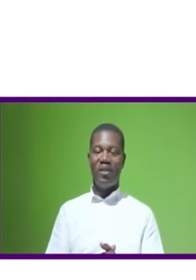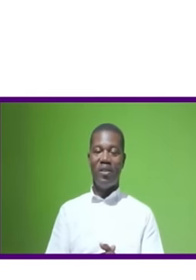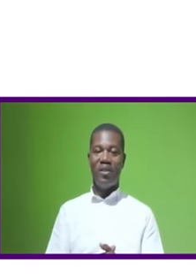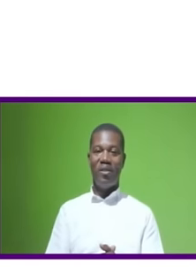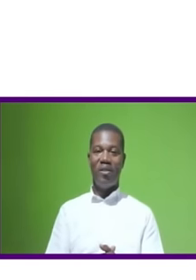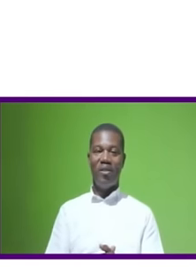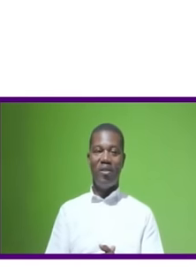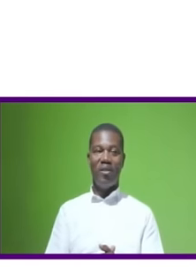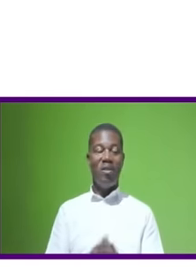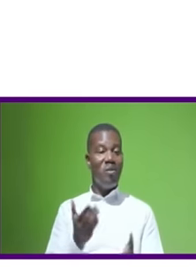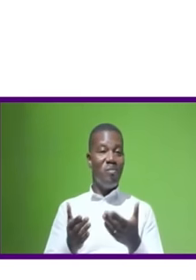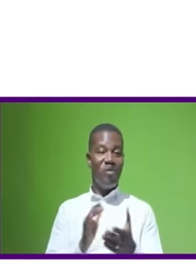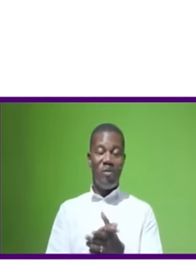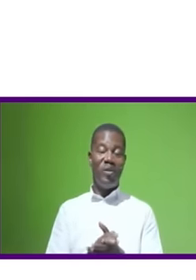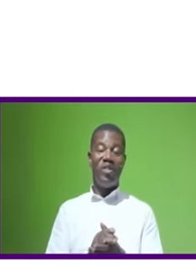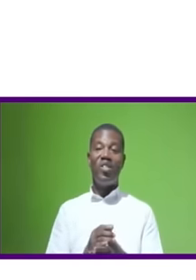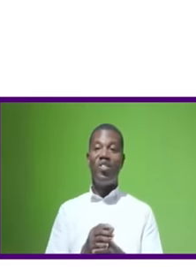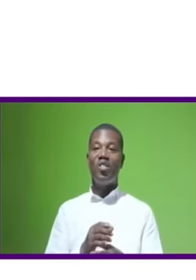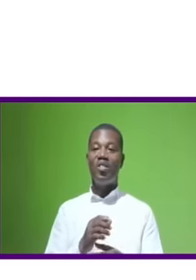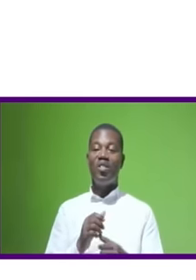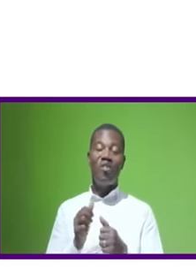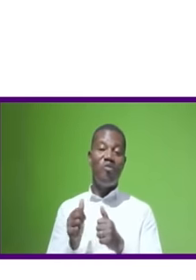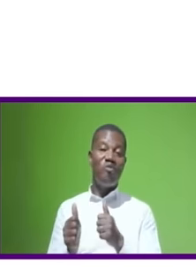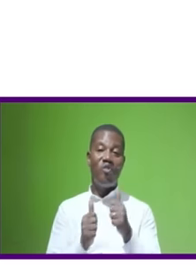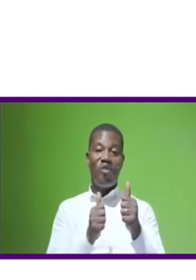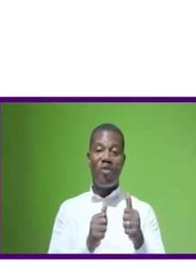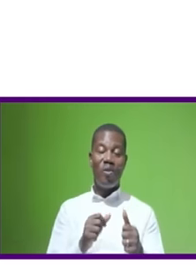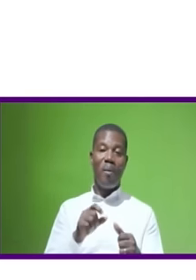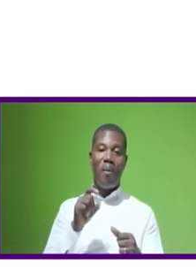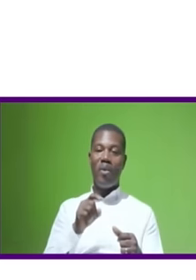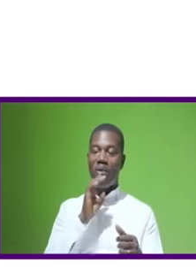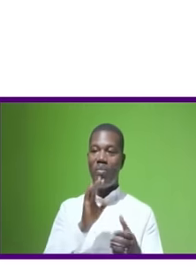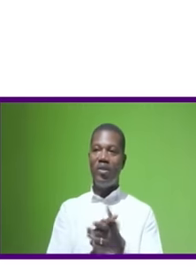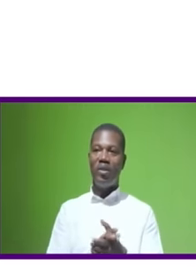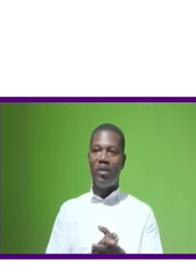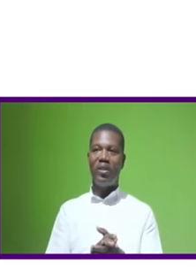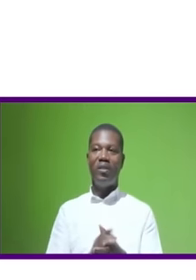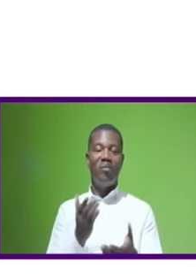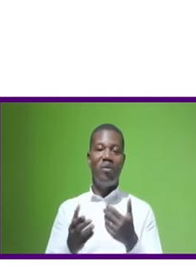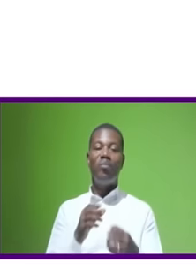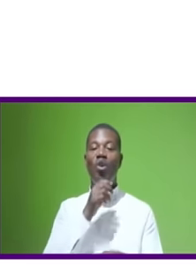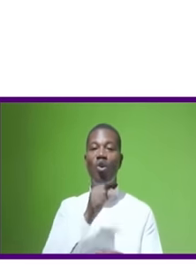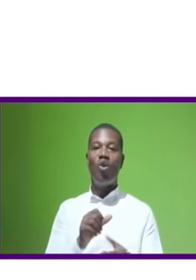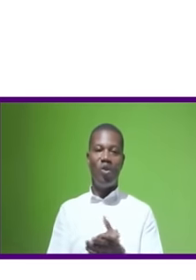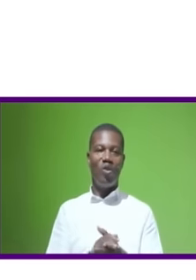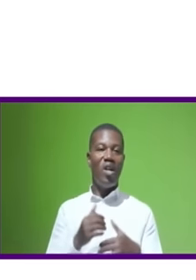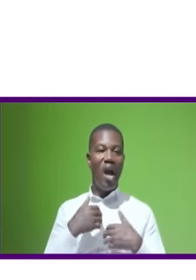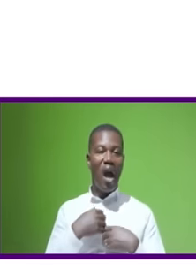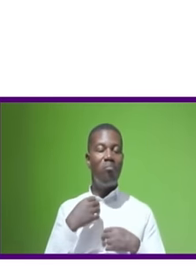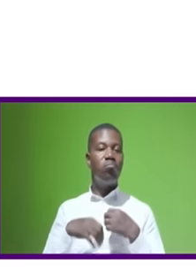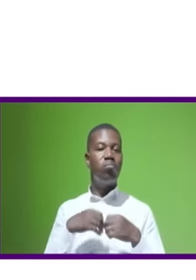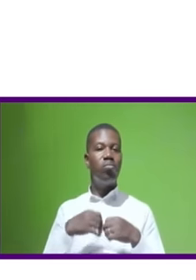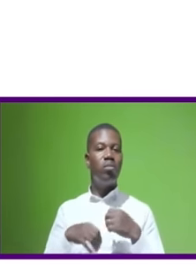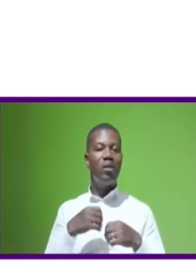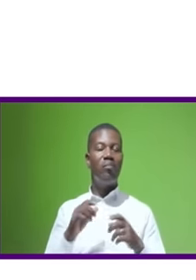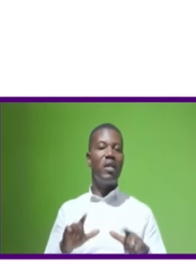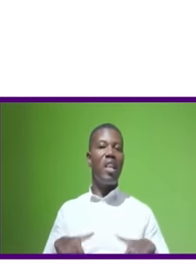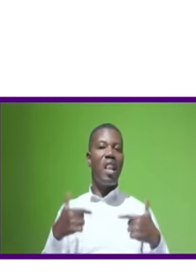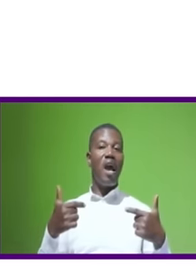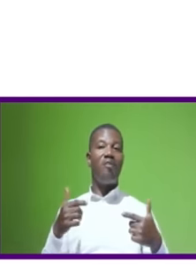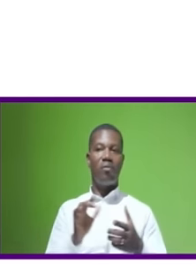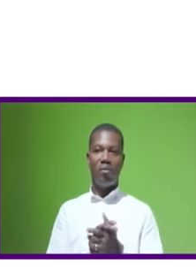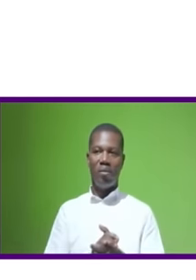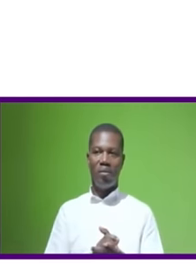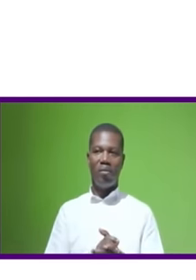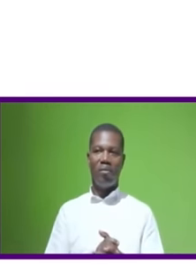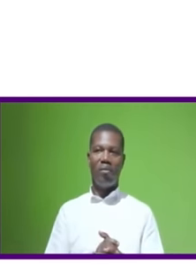Sankachiri bampo beya kokura na chese seven kabra bona eden adruno.